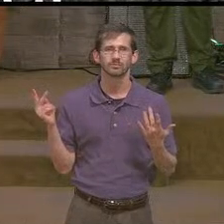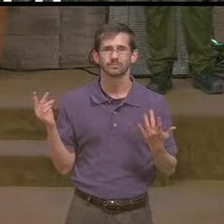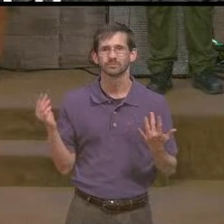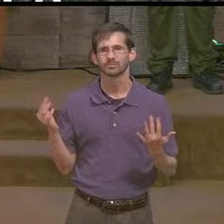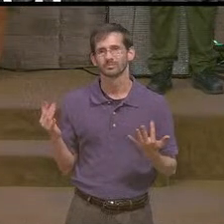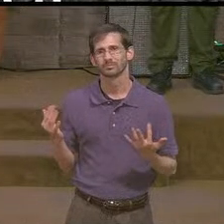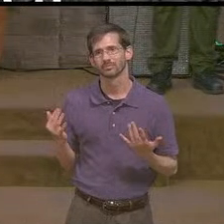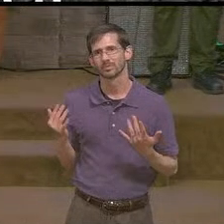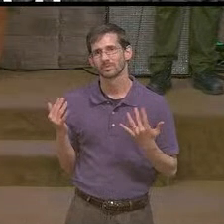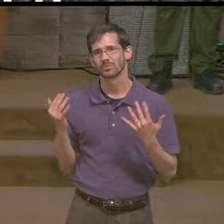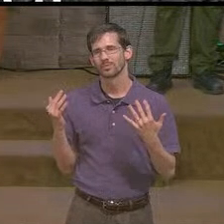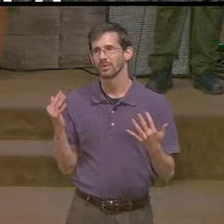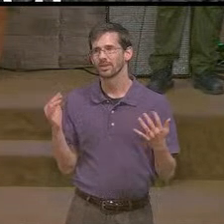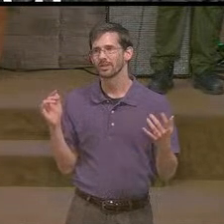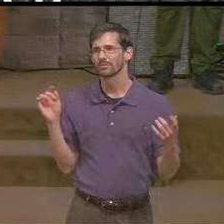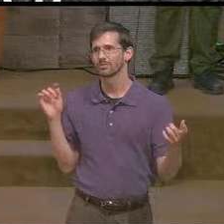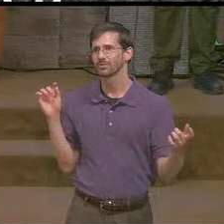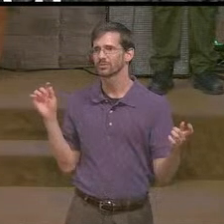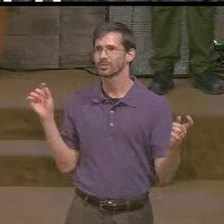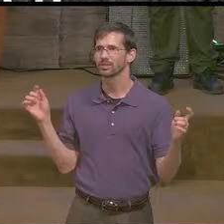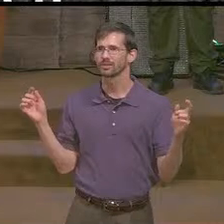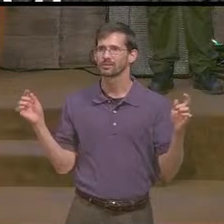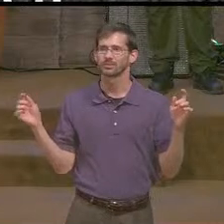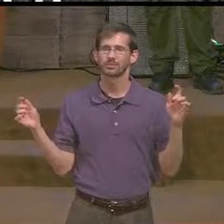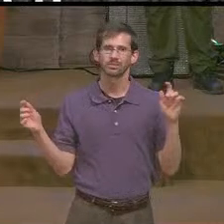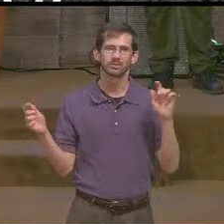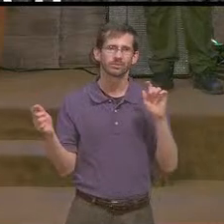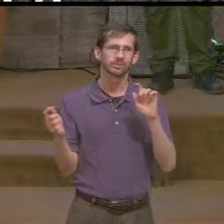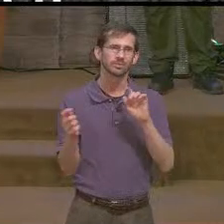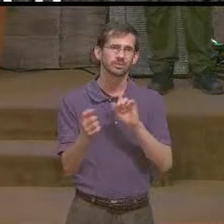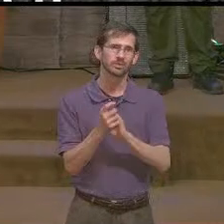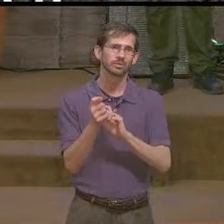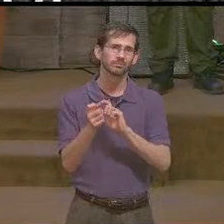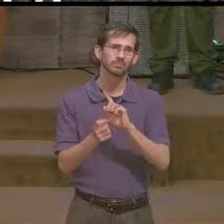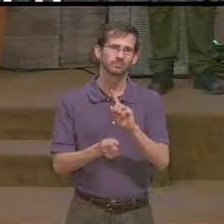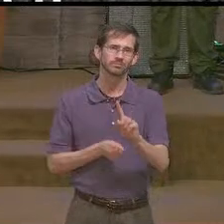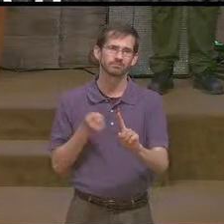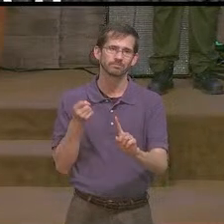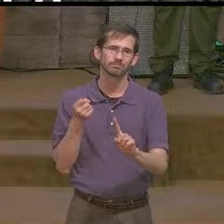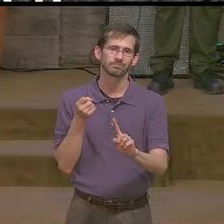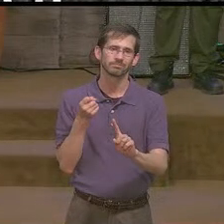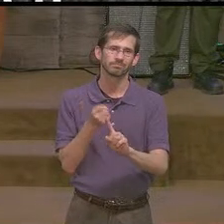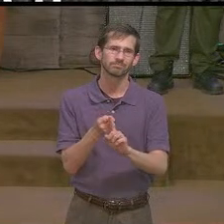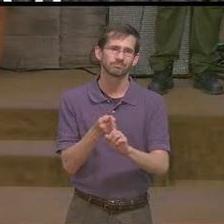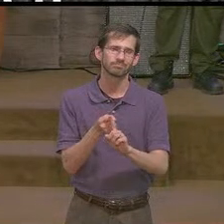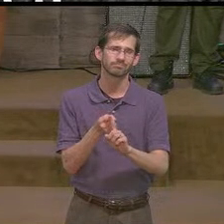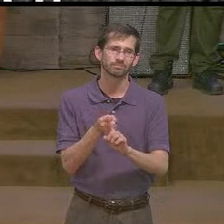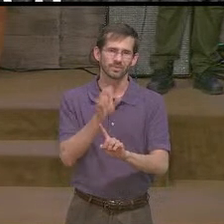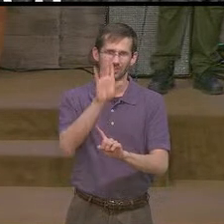Waiting, waiting for change to come,